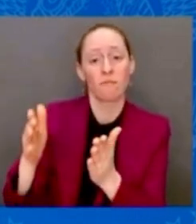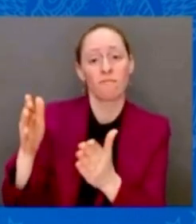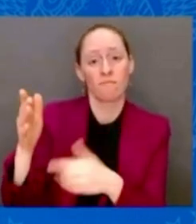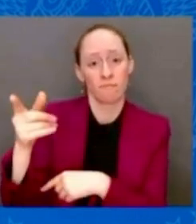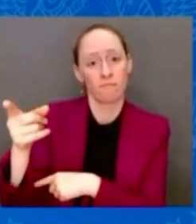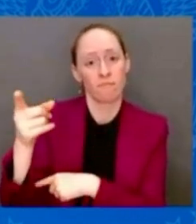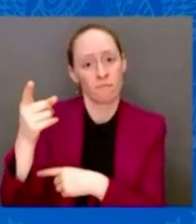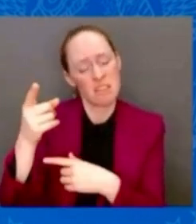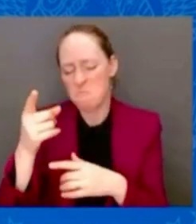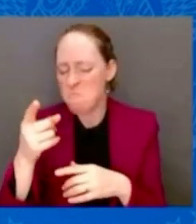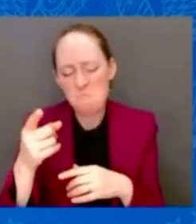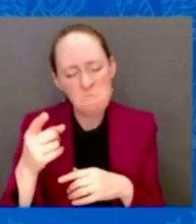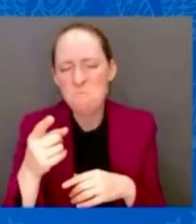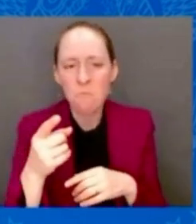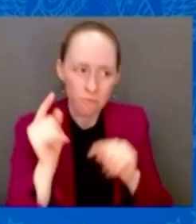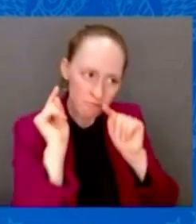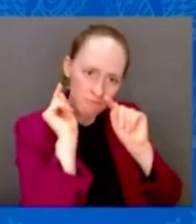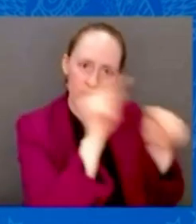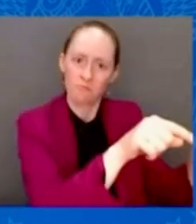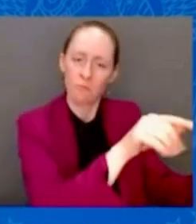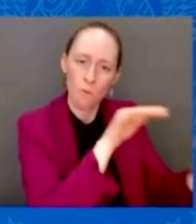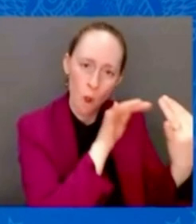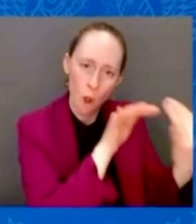of those toxic dumps.